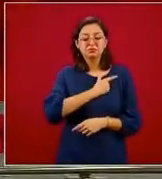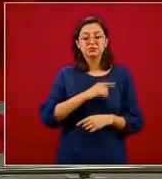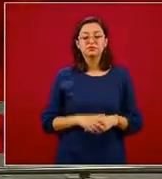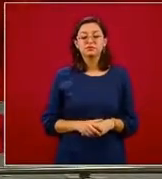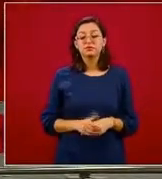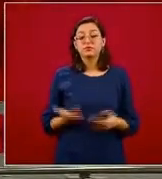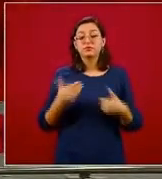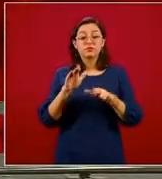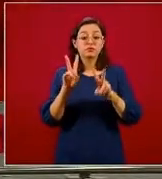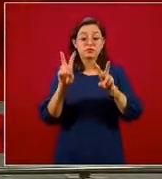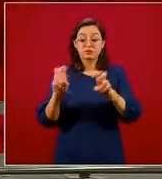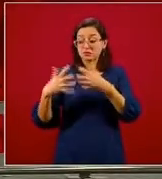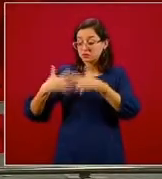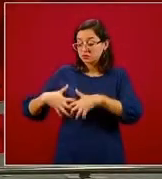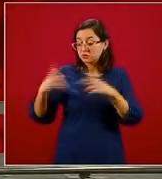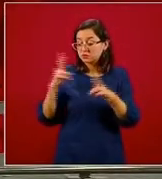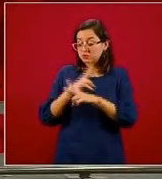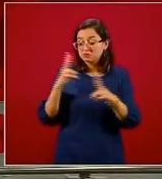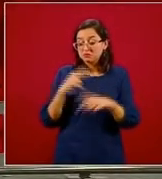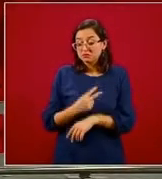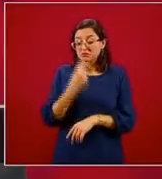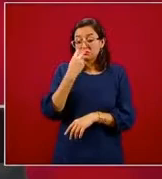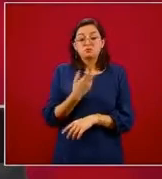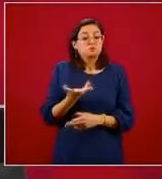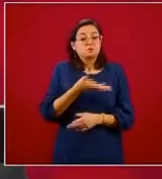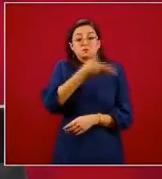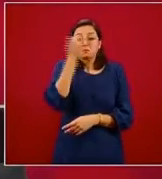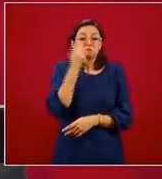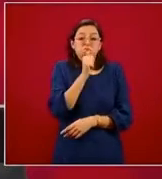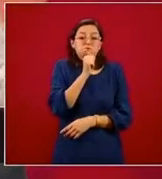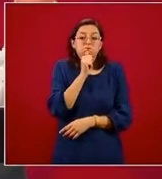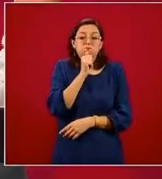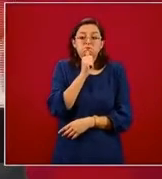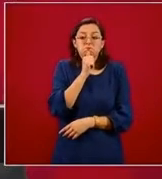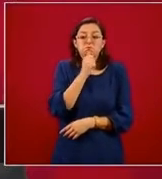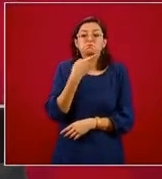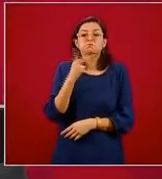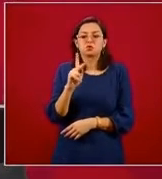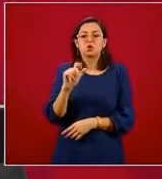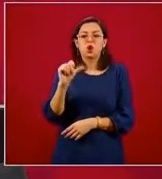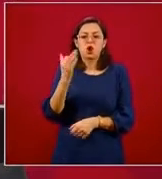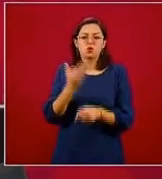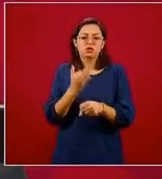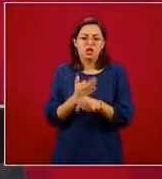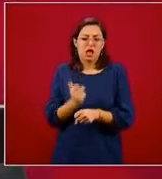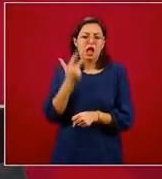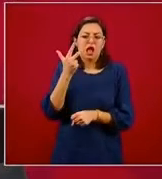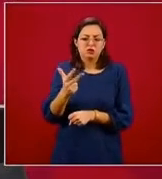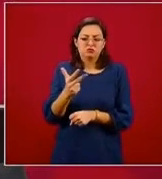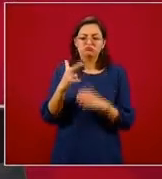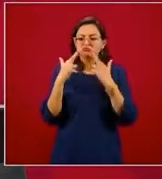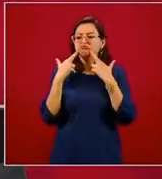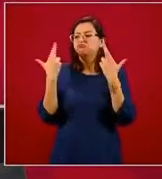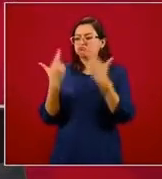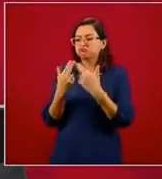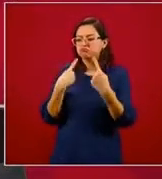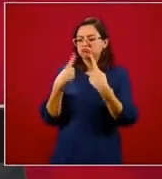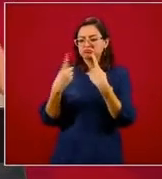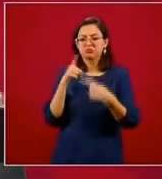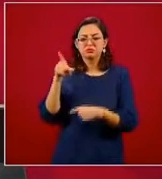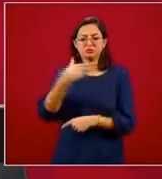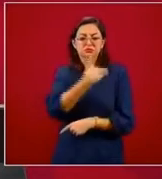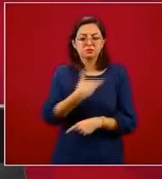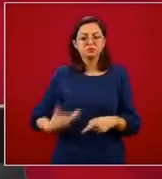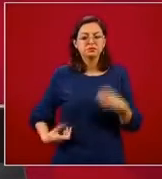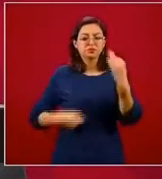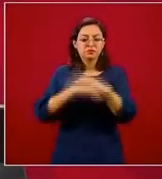We'll ventiladores, get that no ready tengo for en este you. momento la And on the información ventilators, I actualizada, don't pero have a las that 8 updated tenemos la information reunión de for you. seguimiento. At 8 o'clock, Con we el have the presidente,